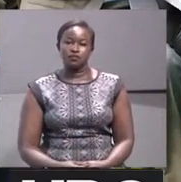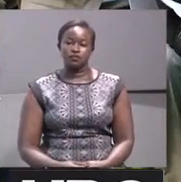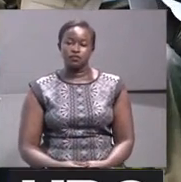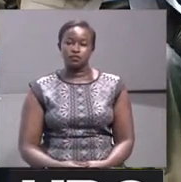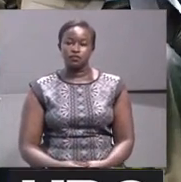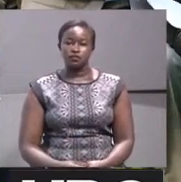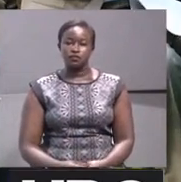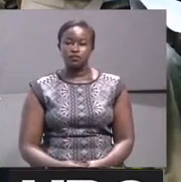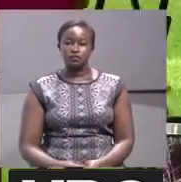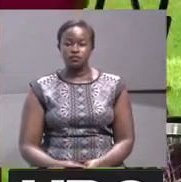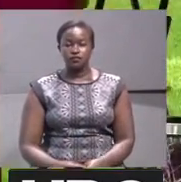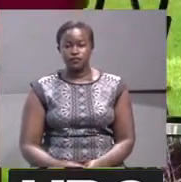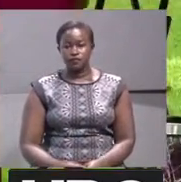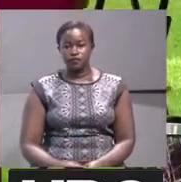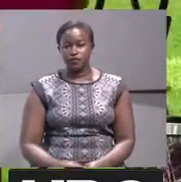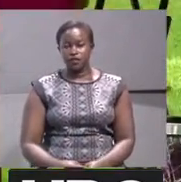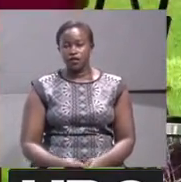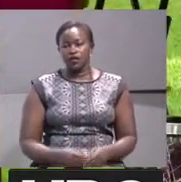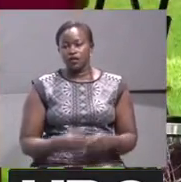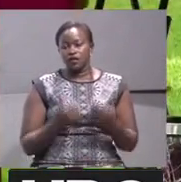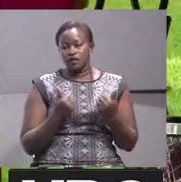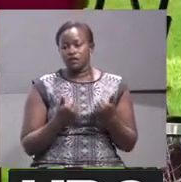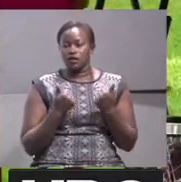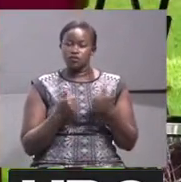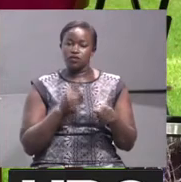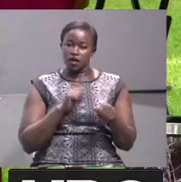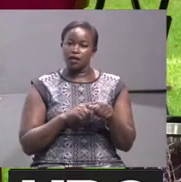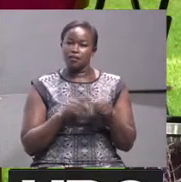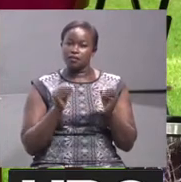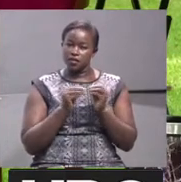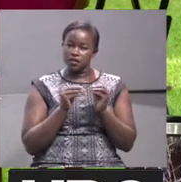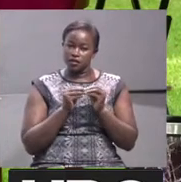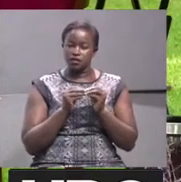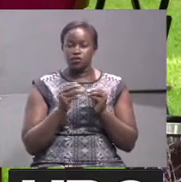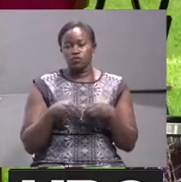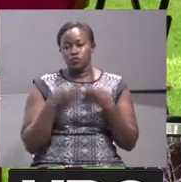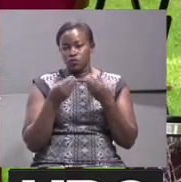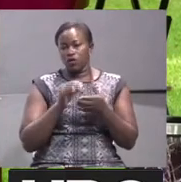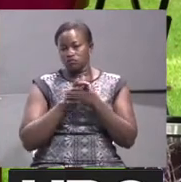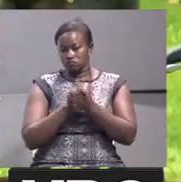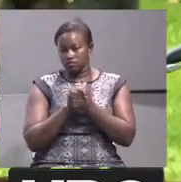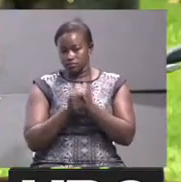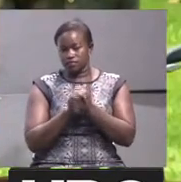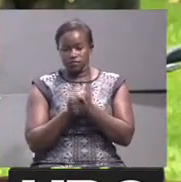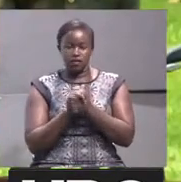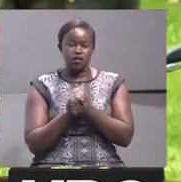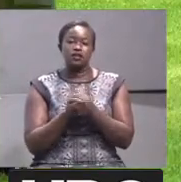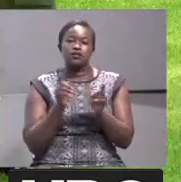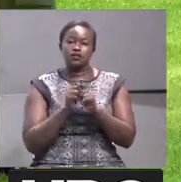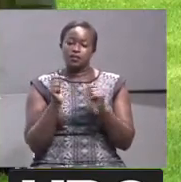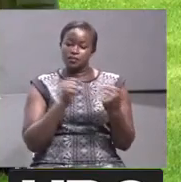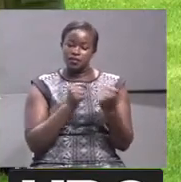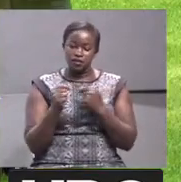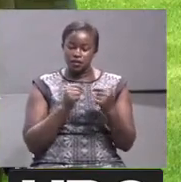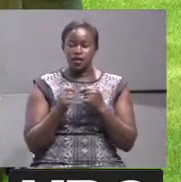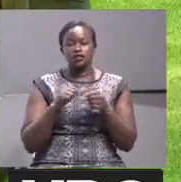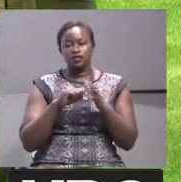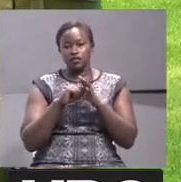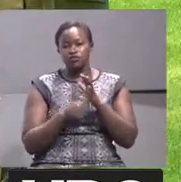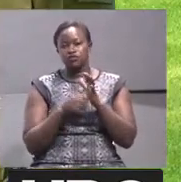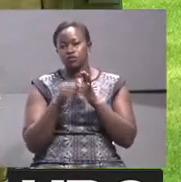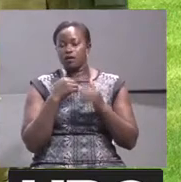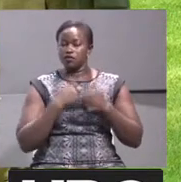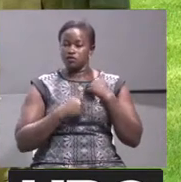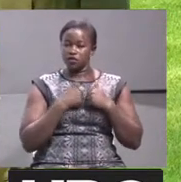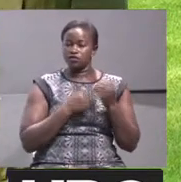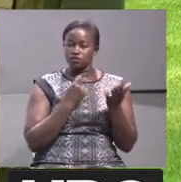during the meeting, the special envoy conveyed warm greetings to the president and the people of Uganda, and they also discussed matters of mutual interest between